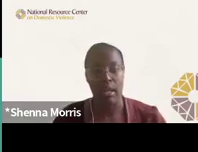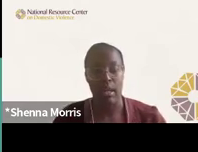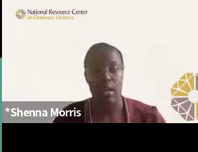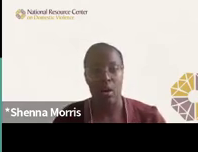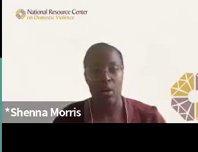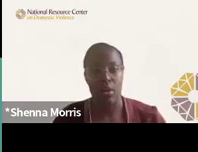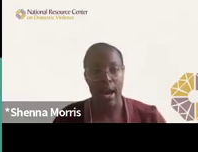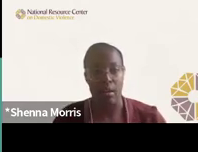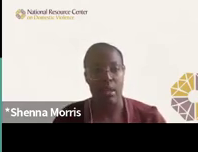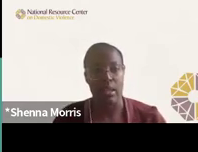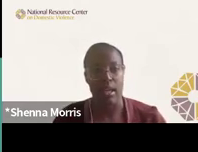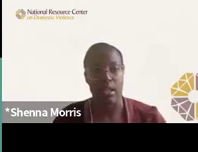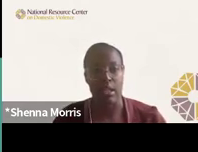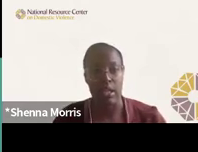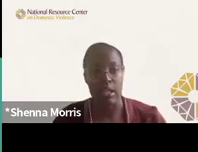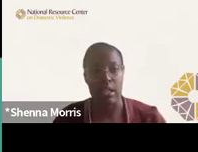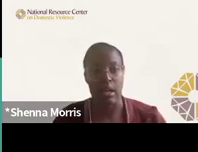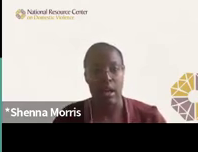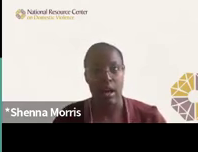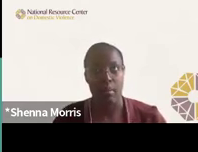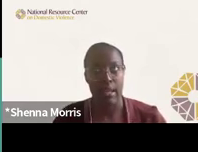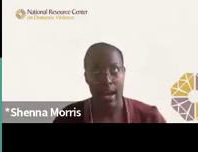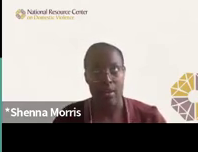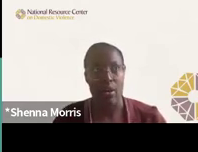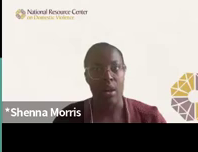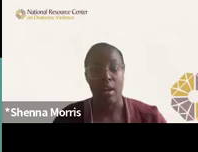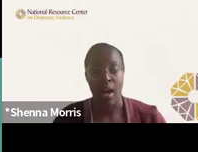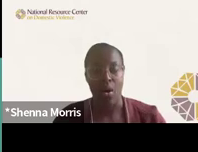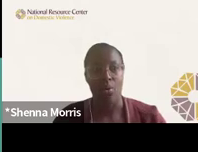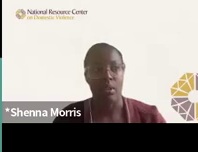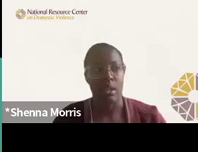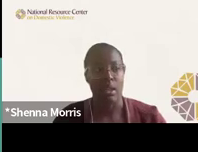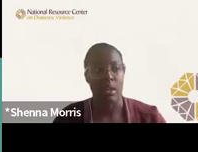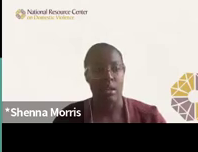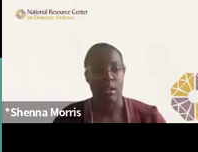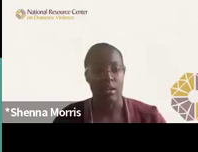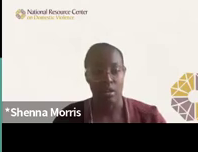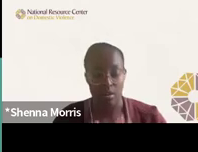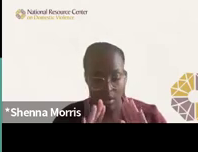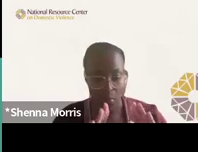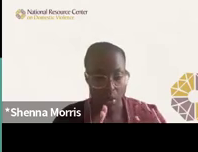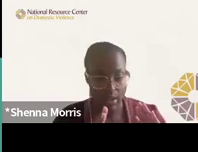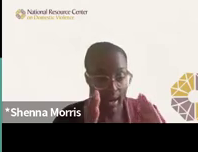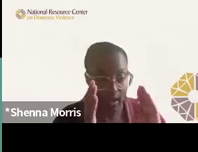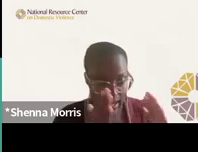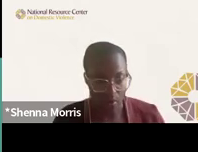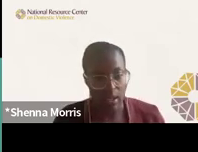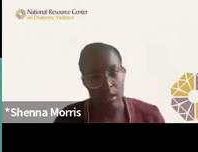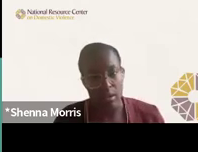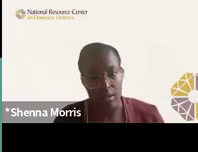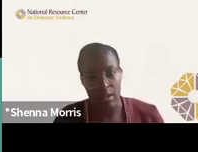helping Norma get the documents that she needs gathered not only supports